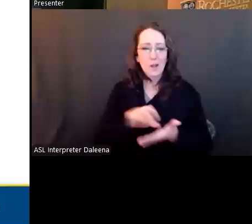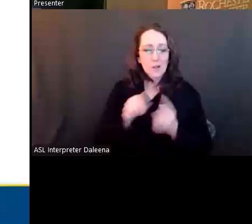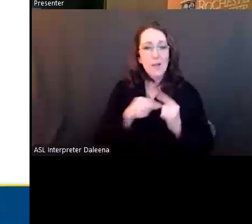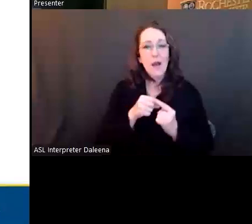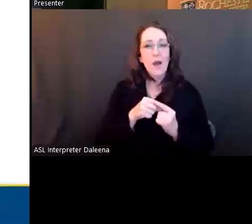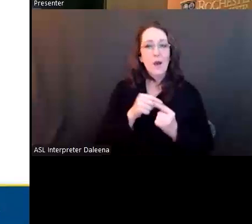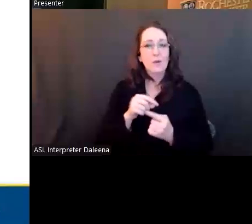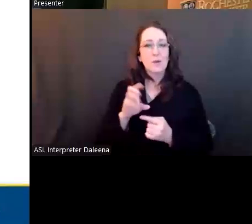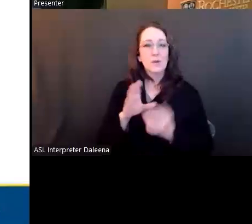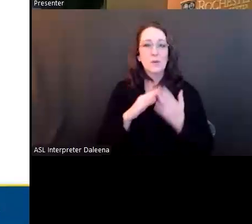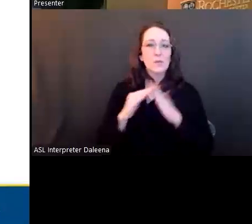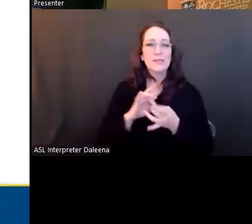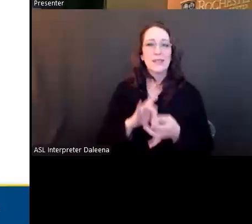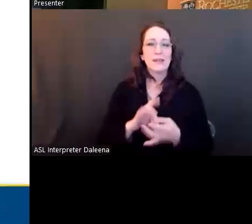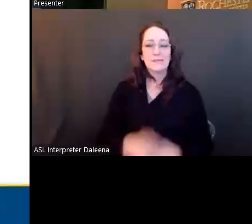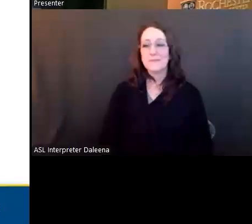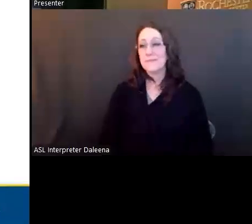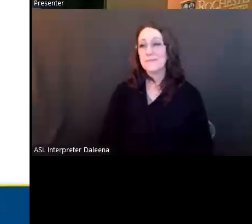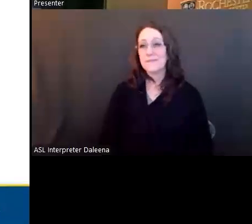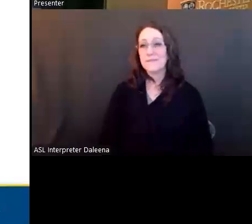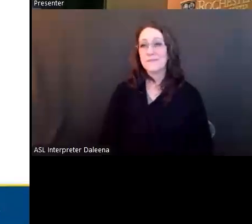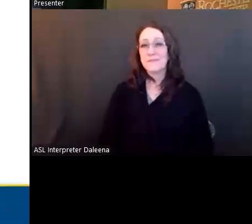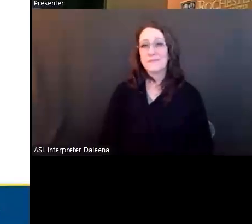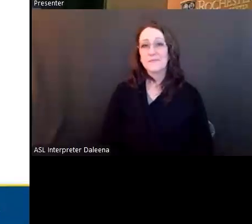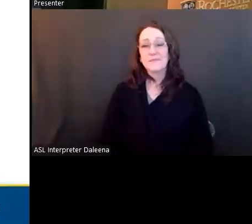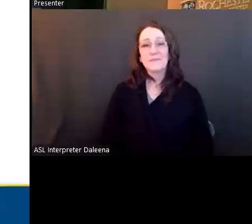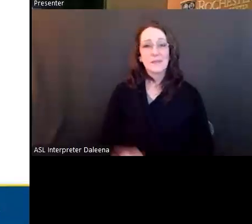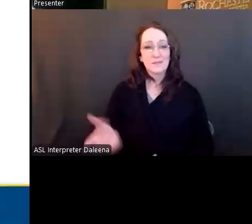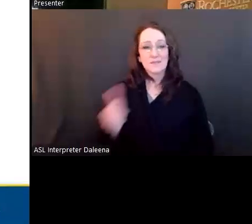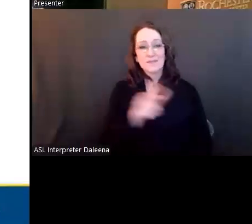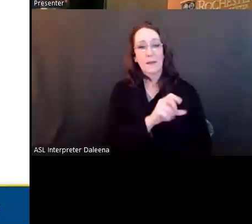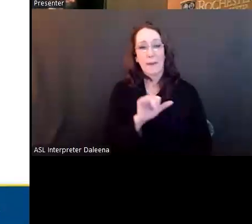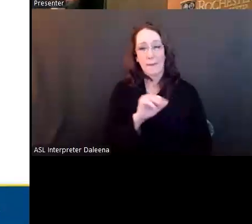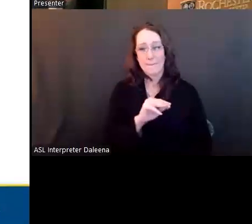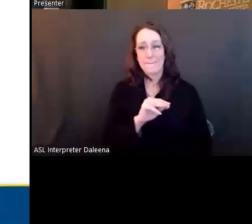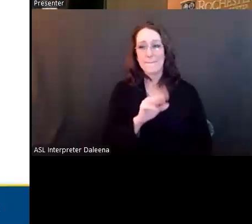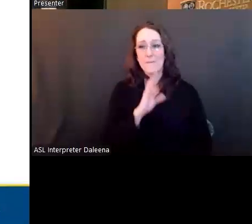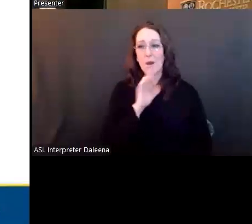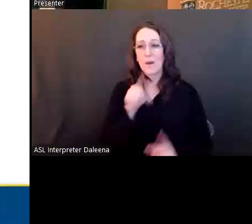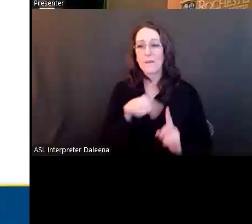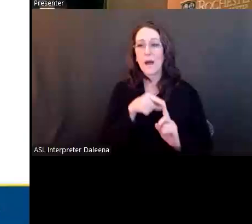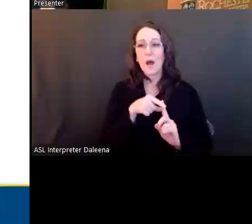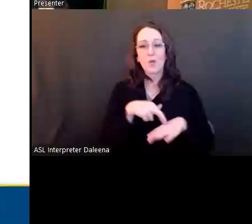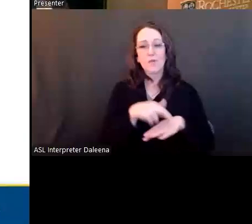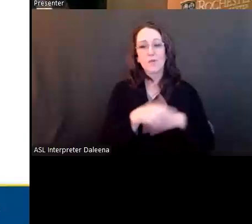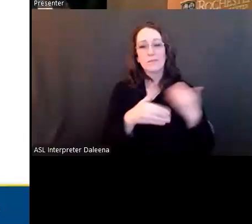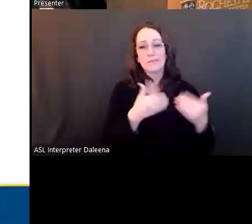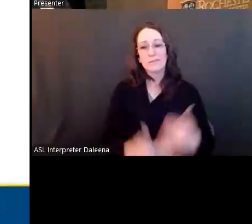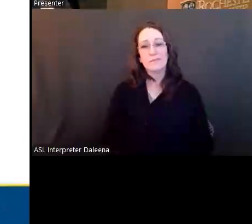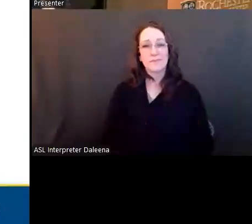ties. And I'm going to pass it over to Pam, who's going to talk a little bit about the referral process.